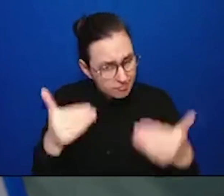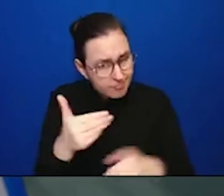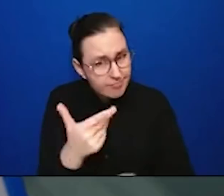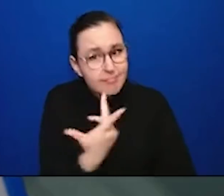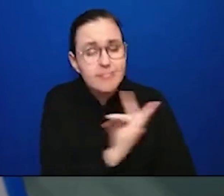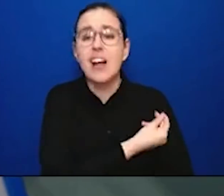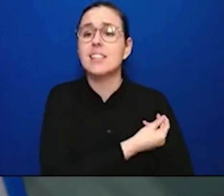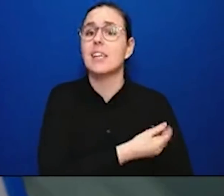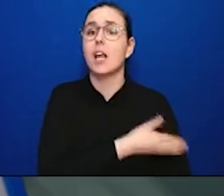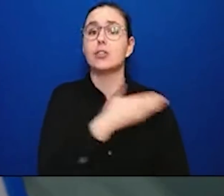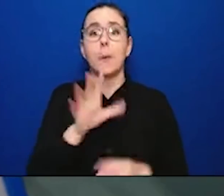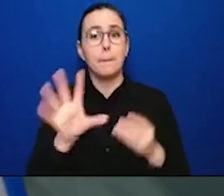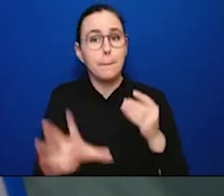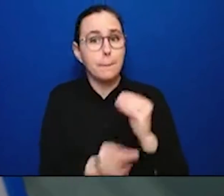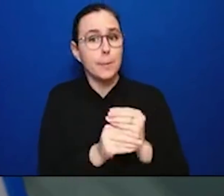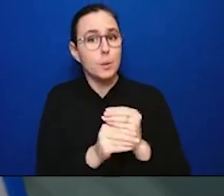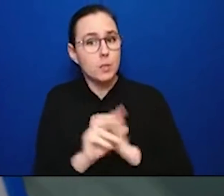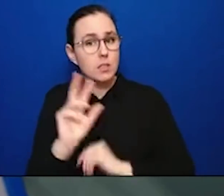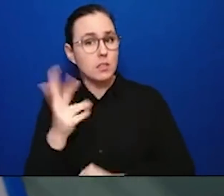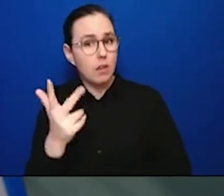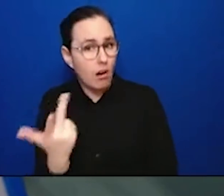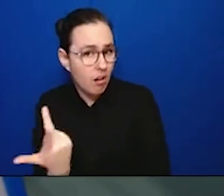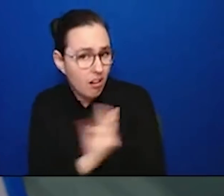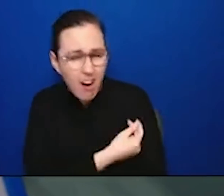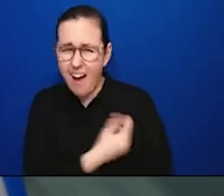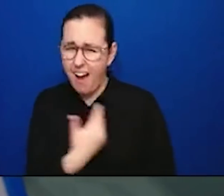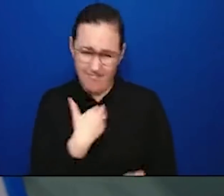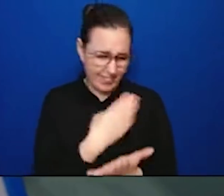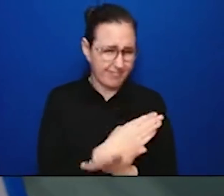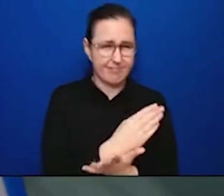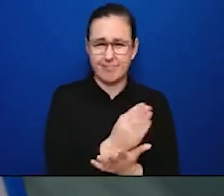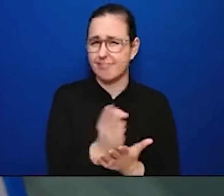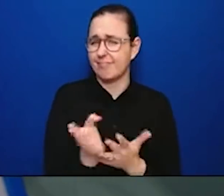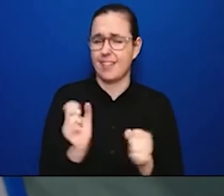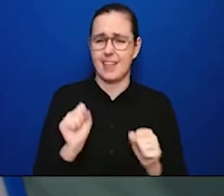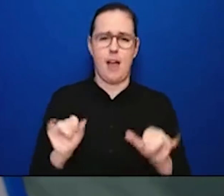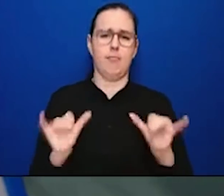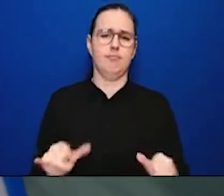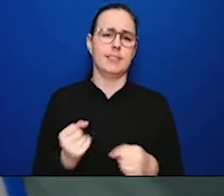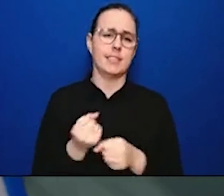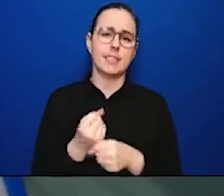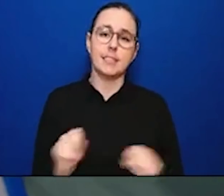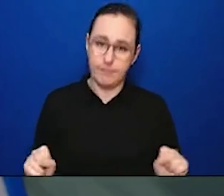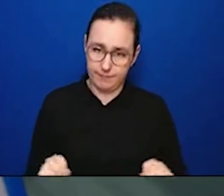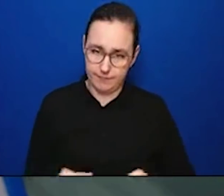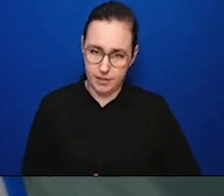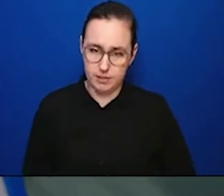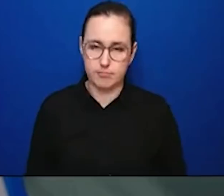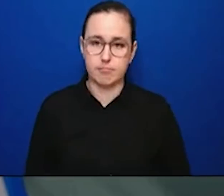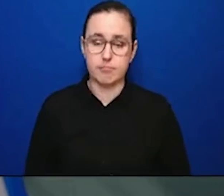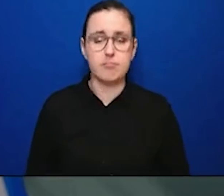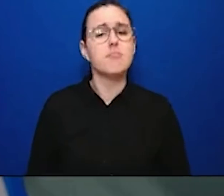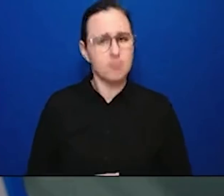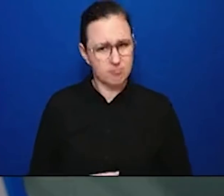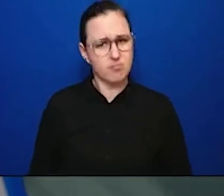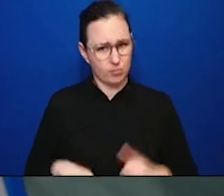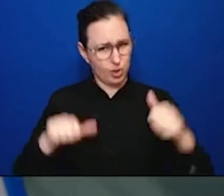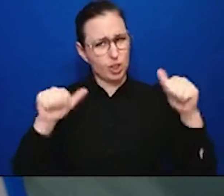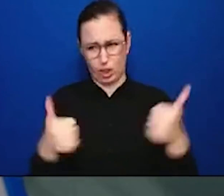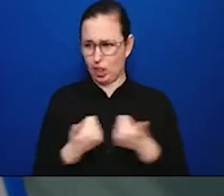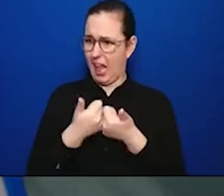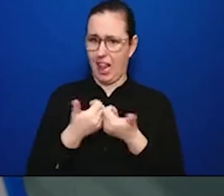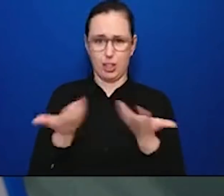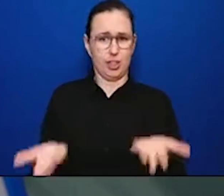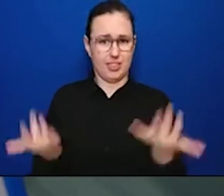encounters. This is, of course, one of, and there have been many, challenging times in our pandemic, and that makes